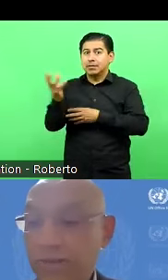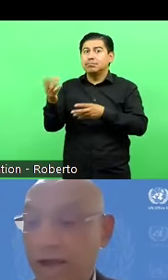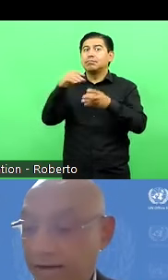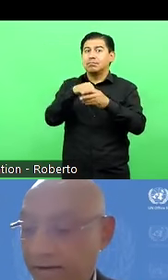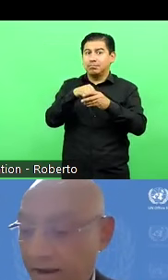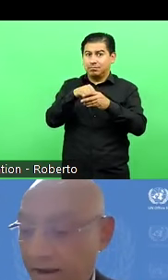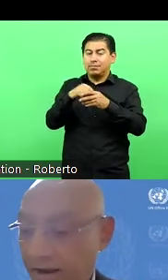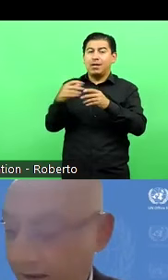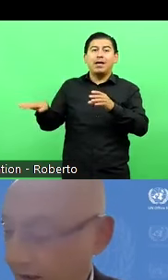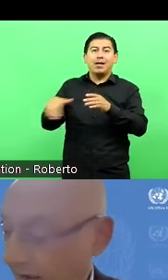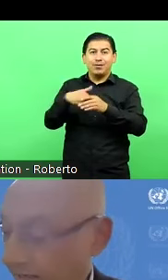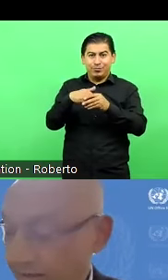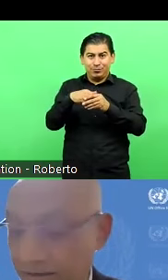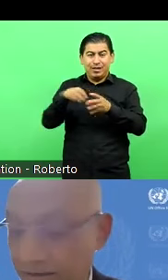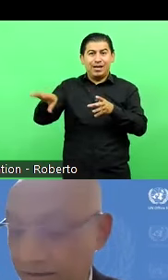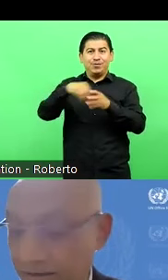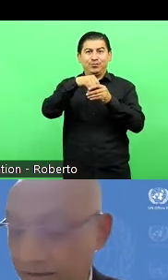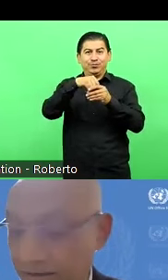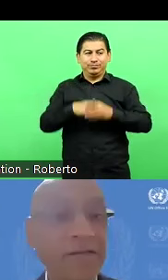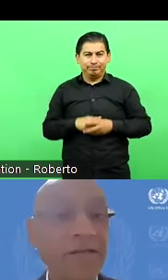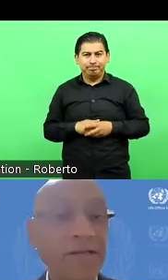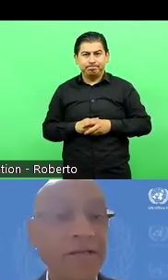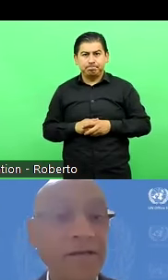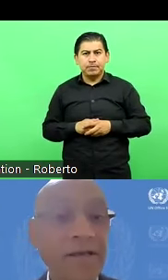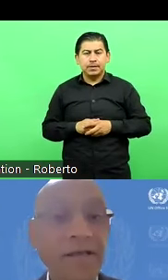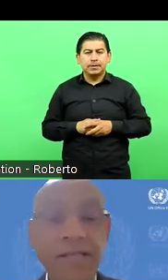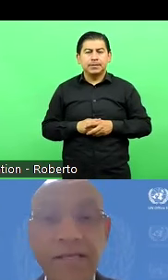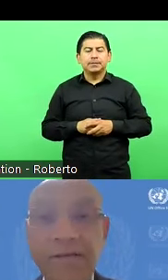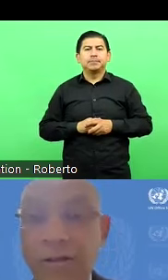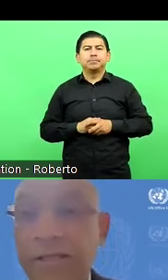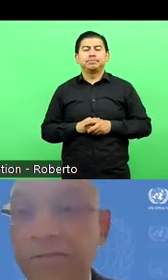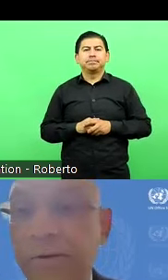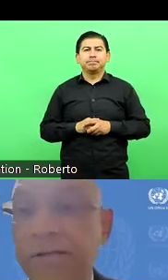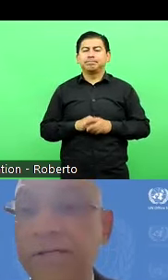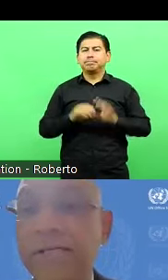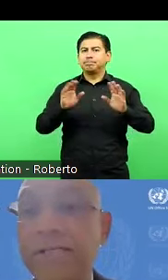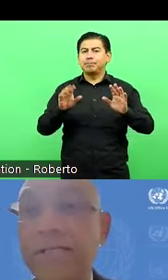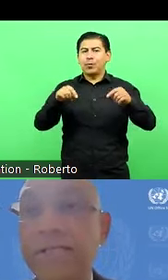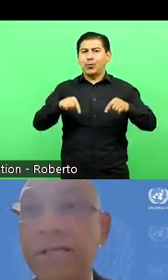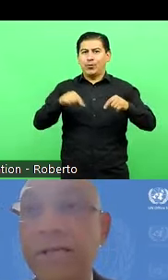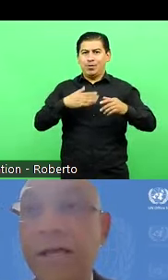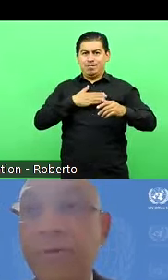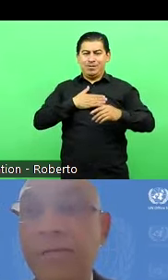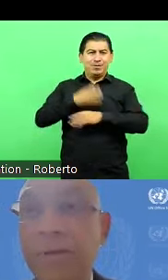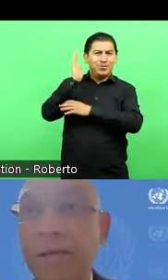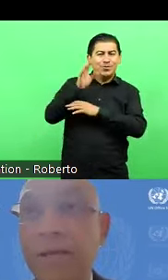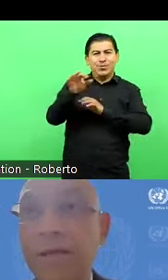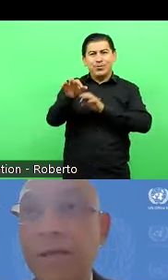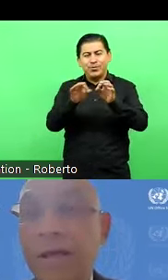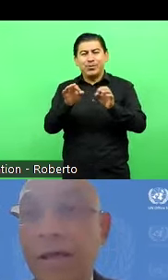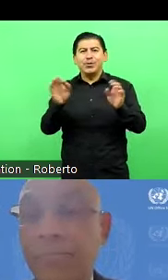So with that, I will end my session here. All these presentations will